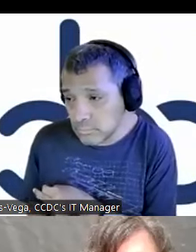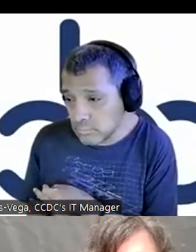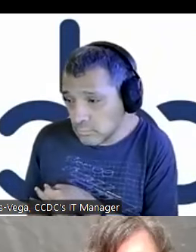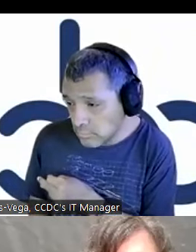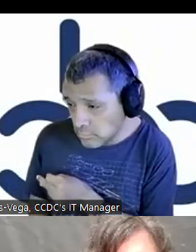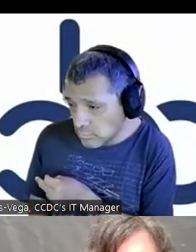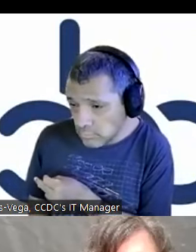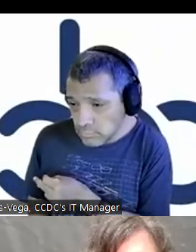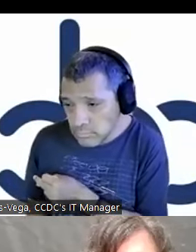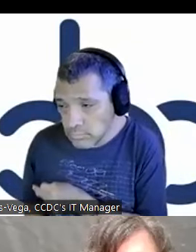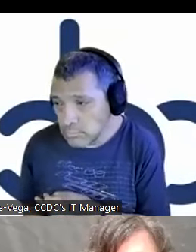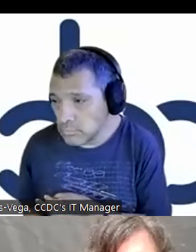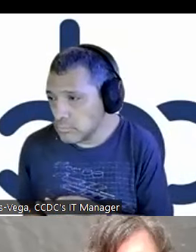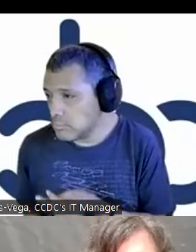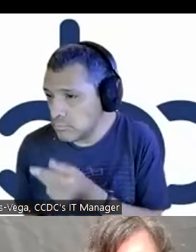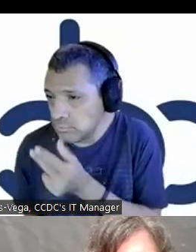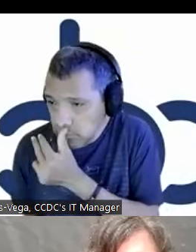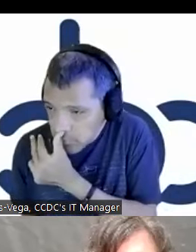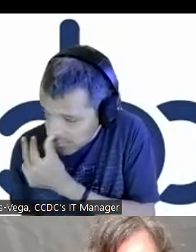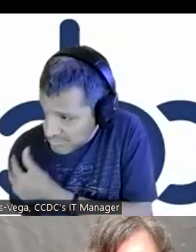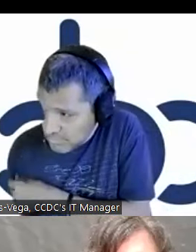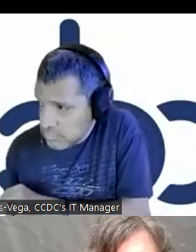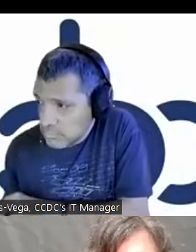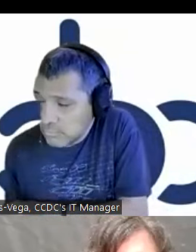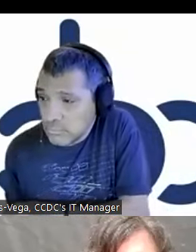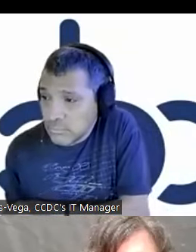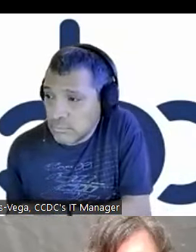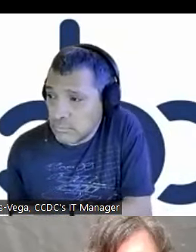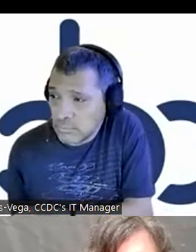Oh, room. yes. Yes, thank you. Okay.